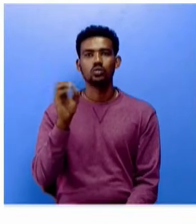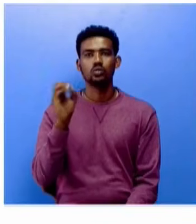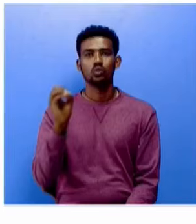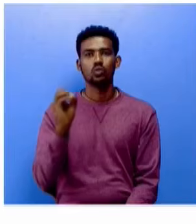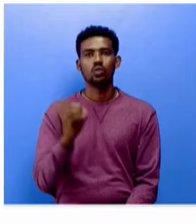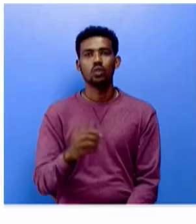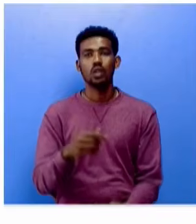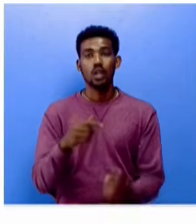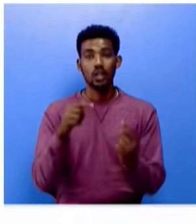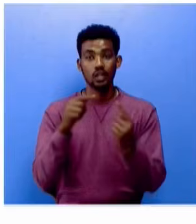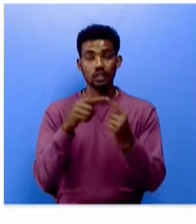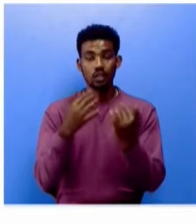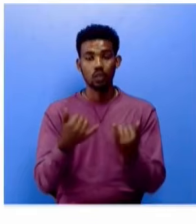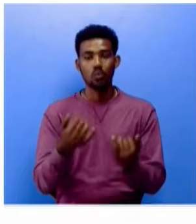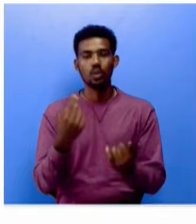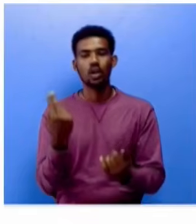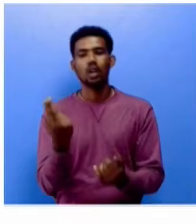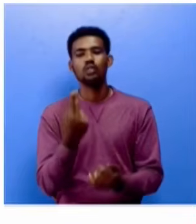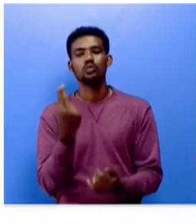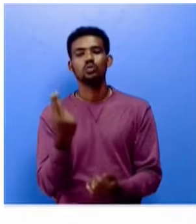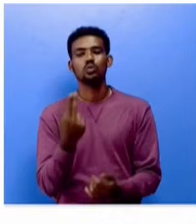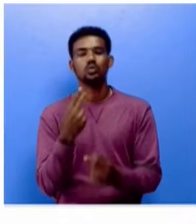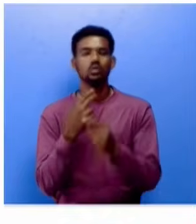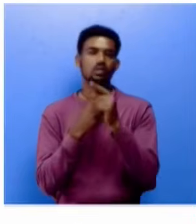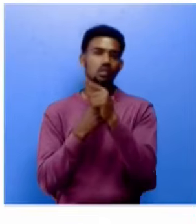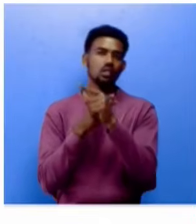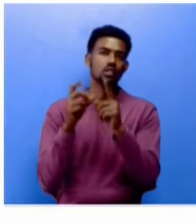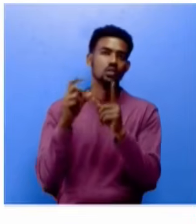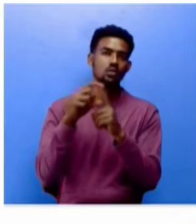Still, we can use ought to, one,